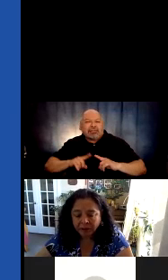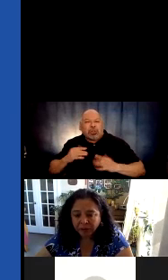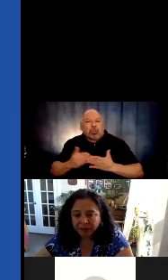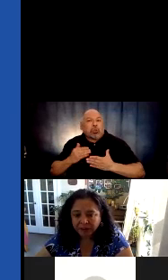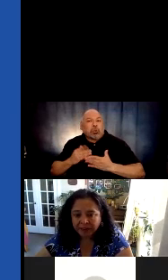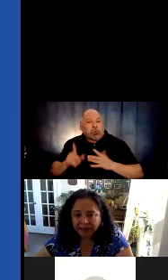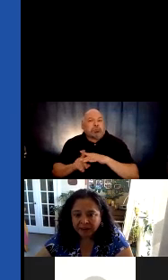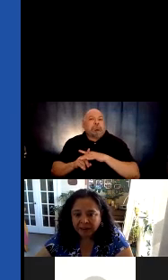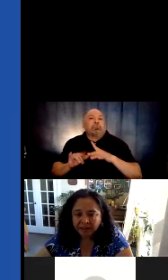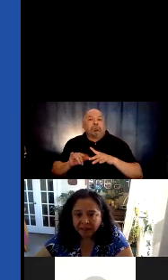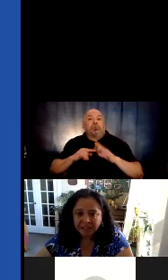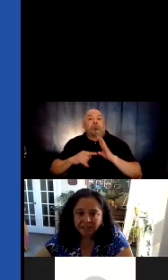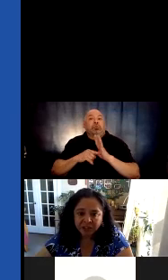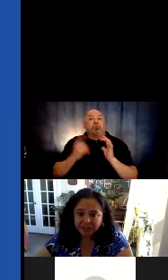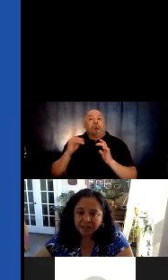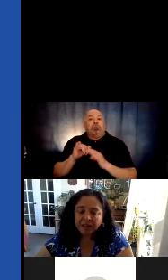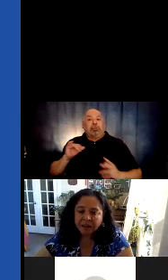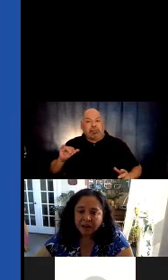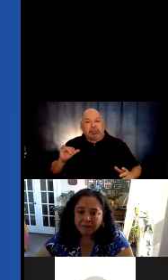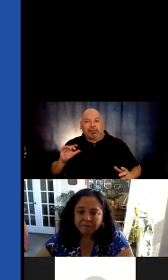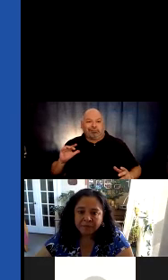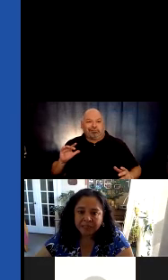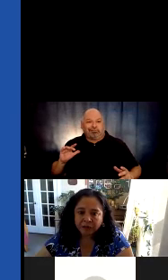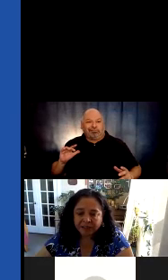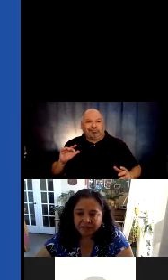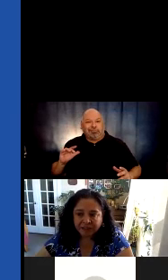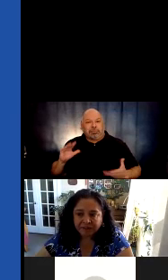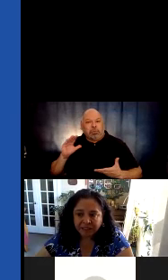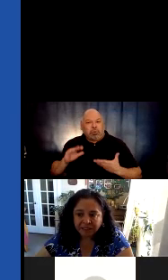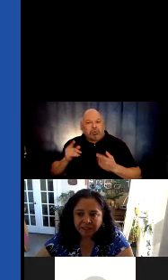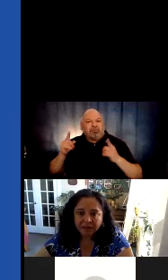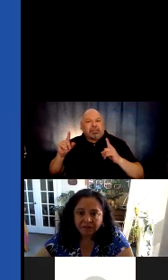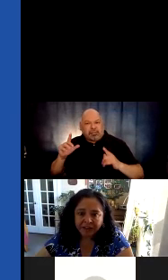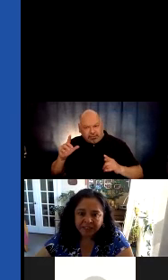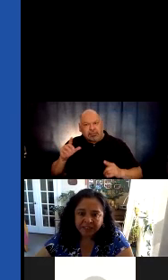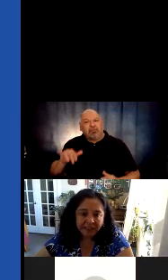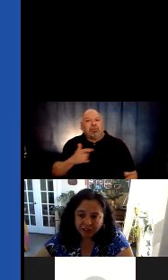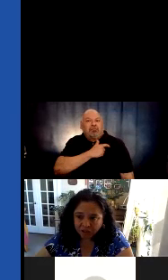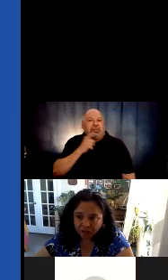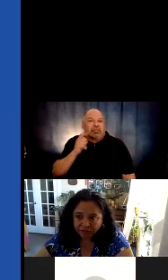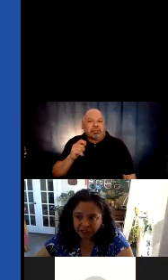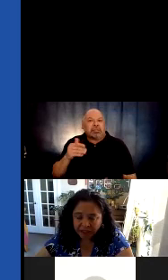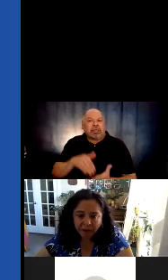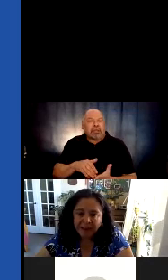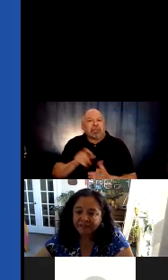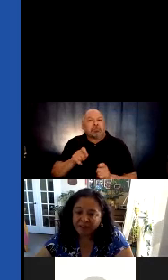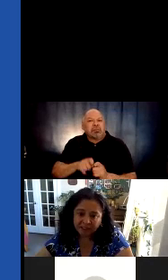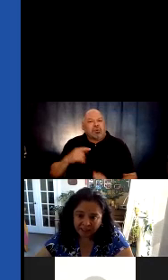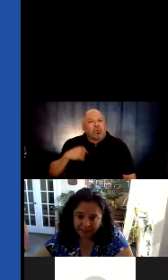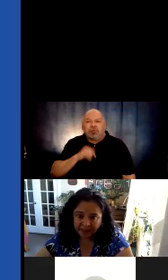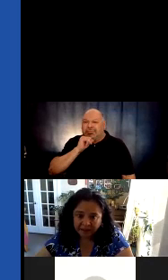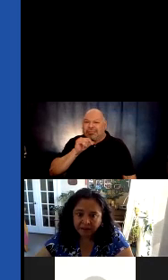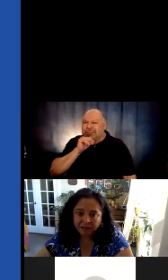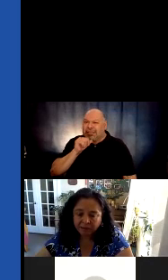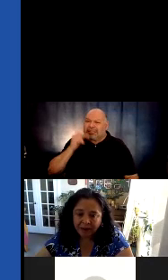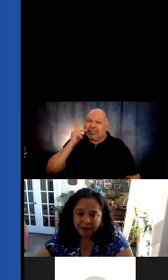that would indicate anything such as decreased effectiveness of the vaccine against a certain variant. We have not seen